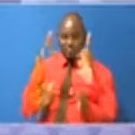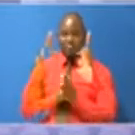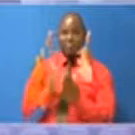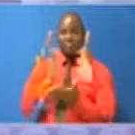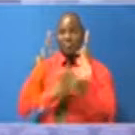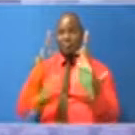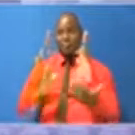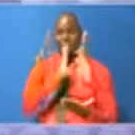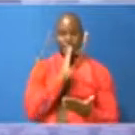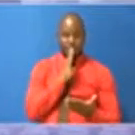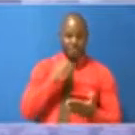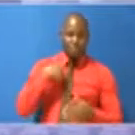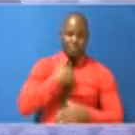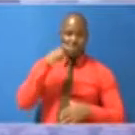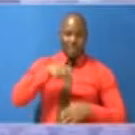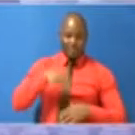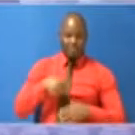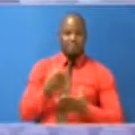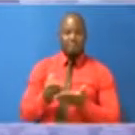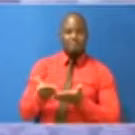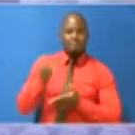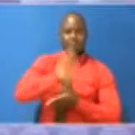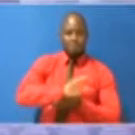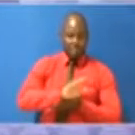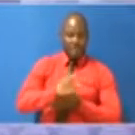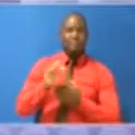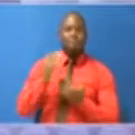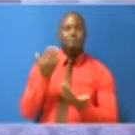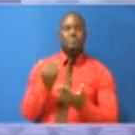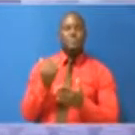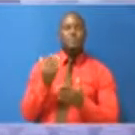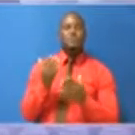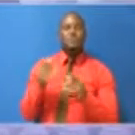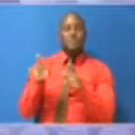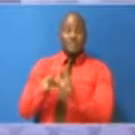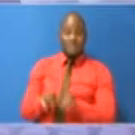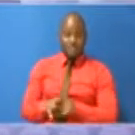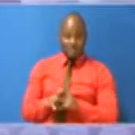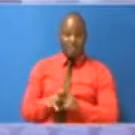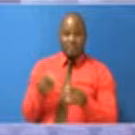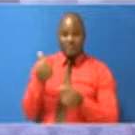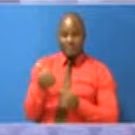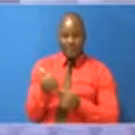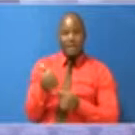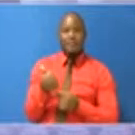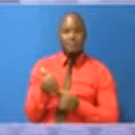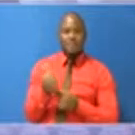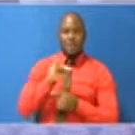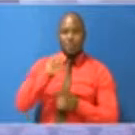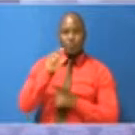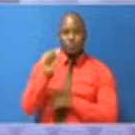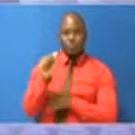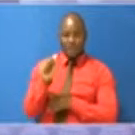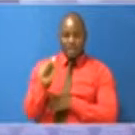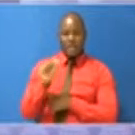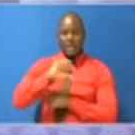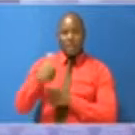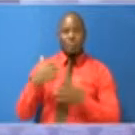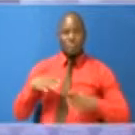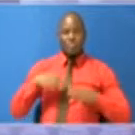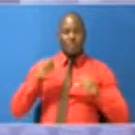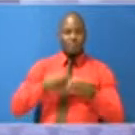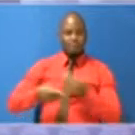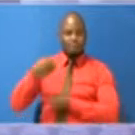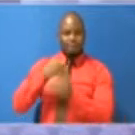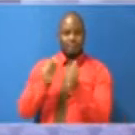external borrowing but we must refinance this city look at jobac is almost you know it's more or less a listed city where people can actually